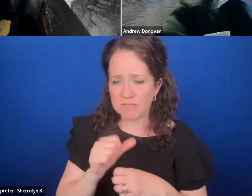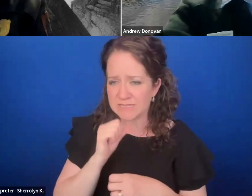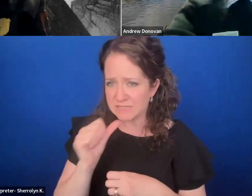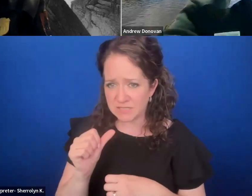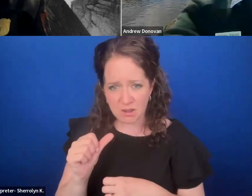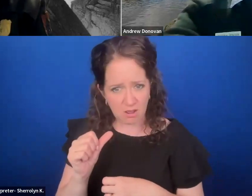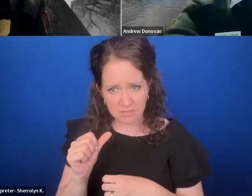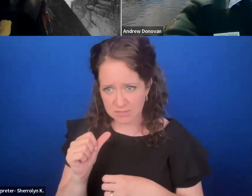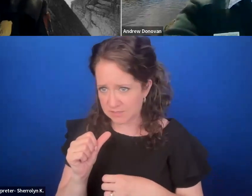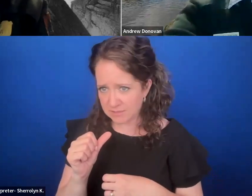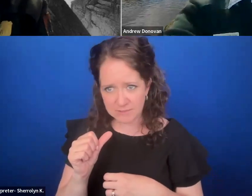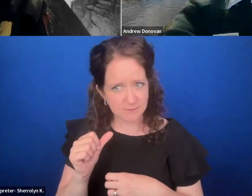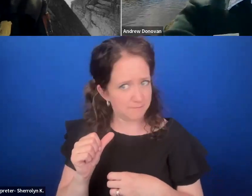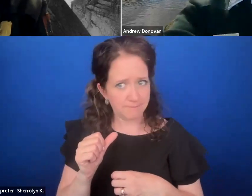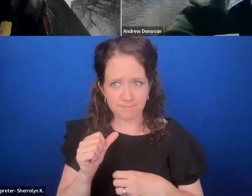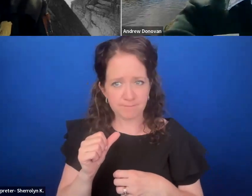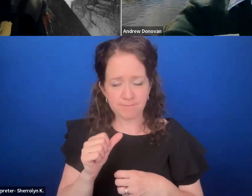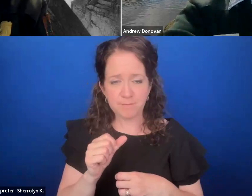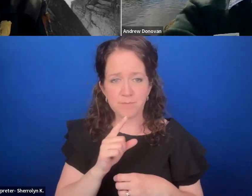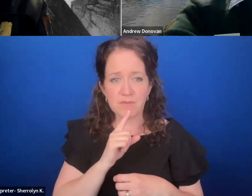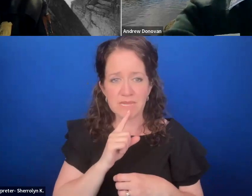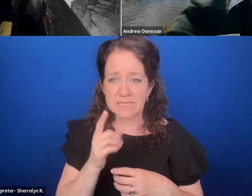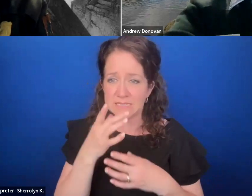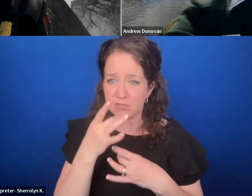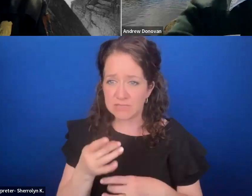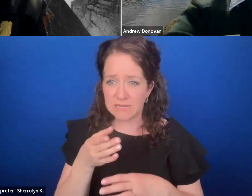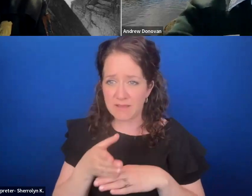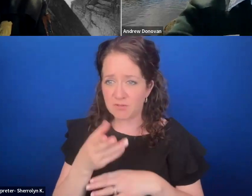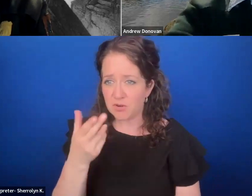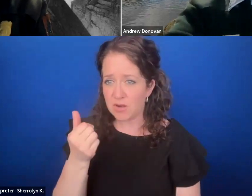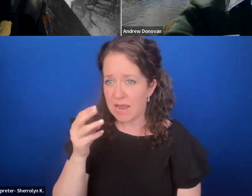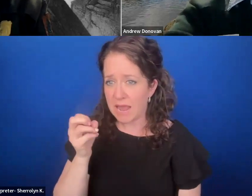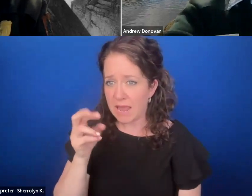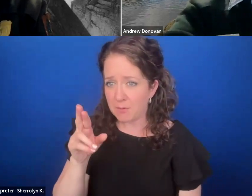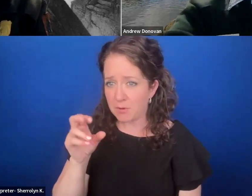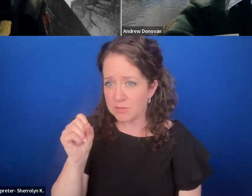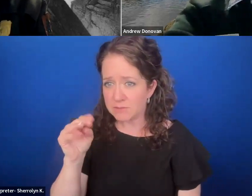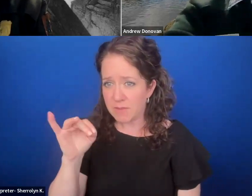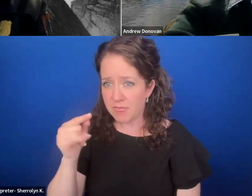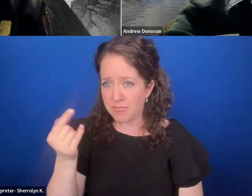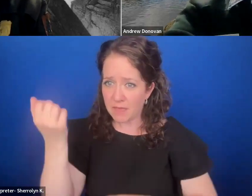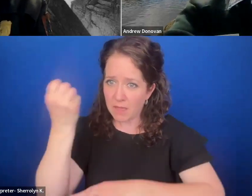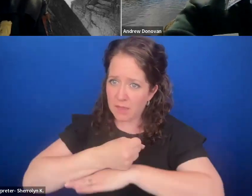how after the Hammersmith kind of closes down,